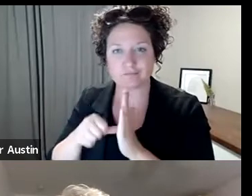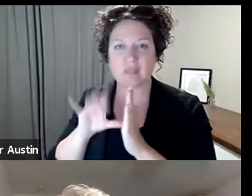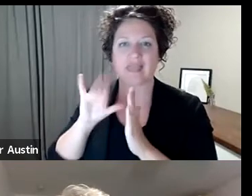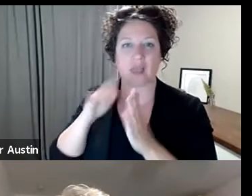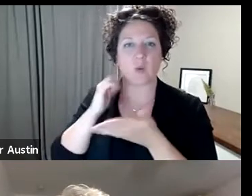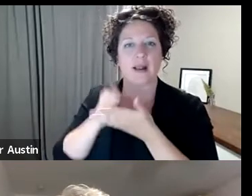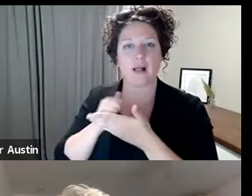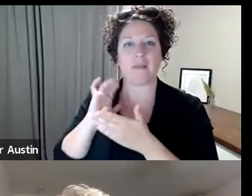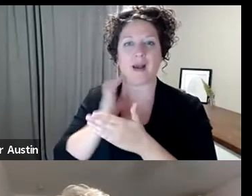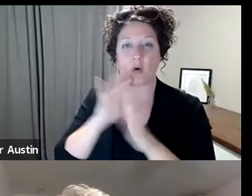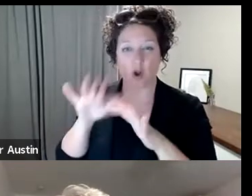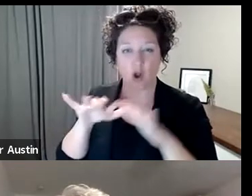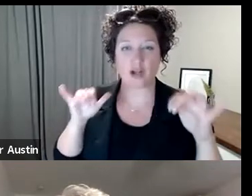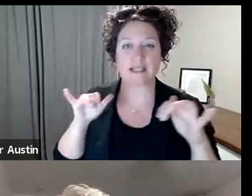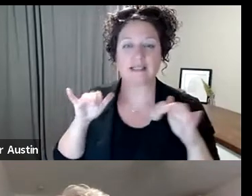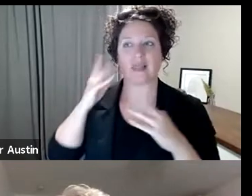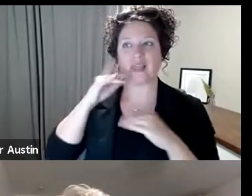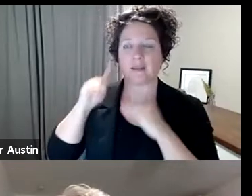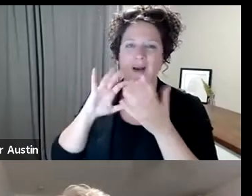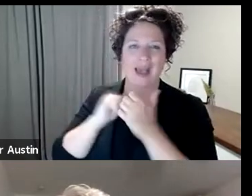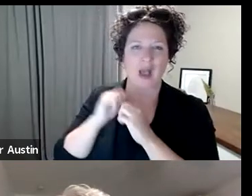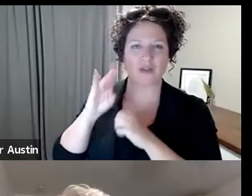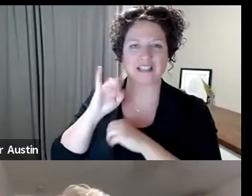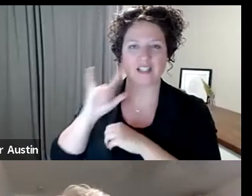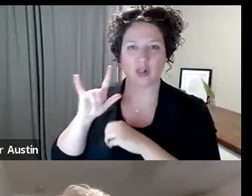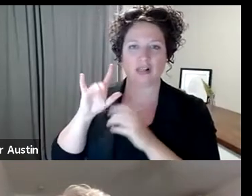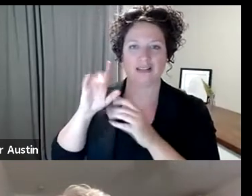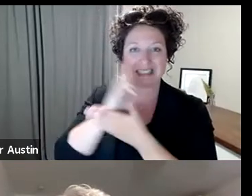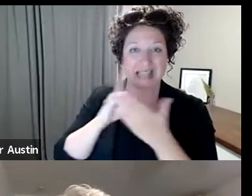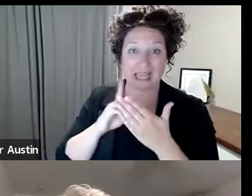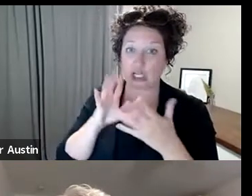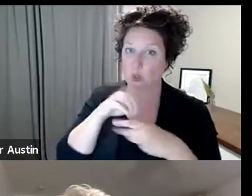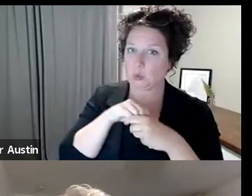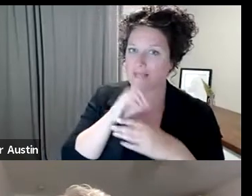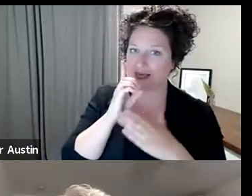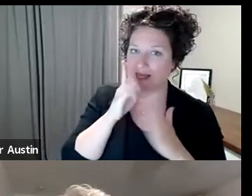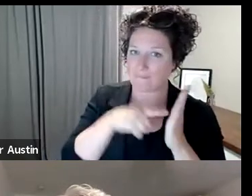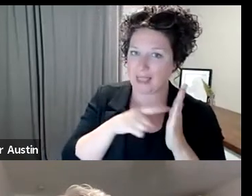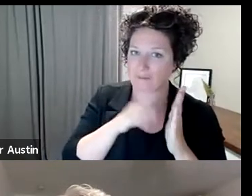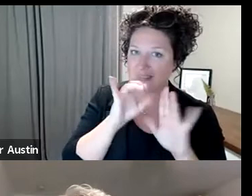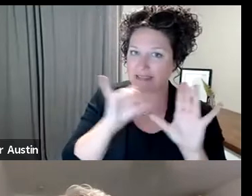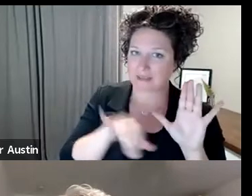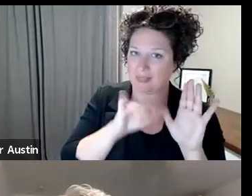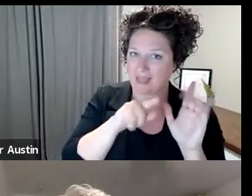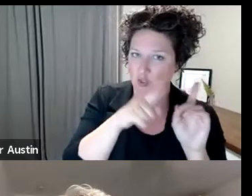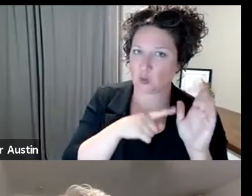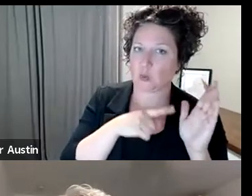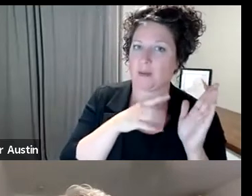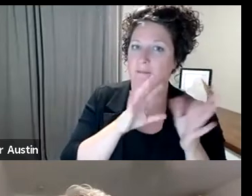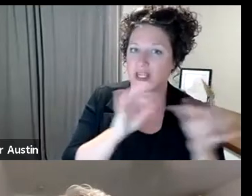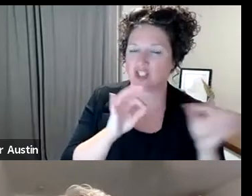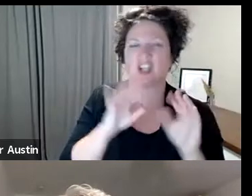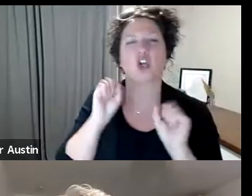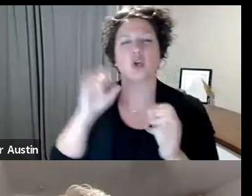about how digital design, including those payment systems that you mentioned, could reduce biases